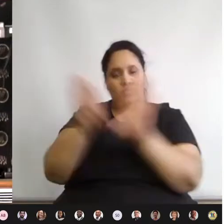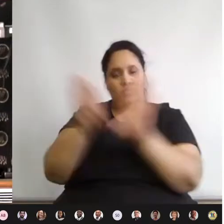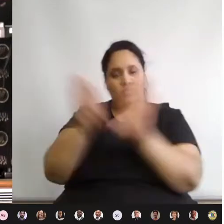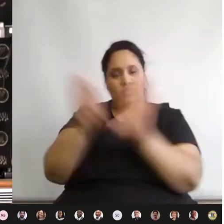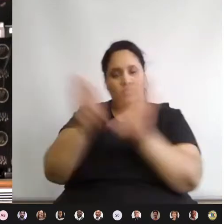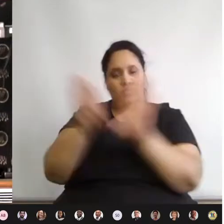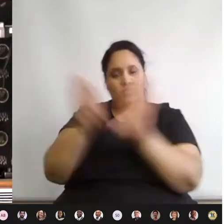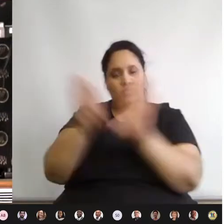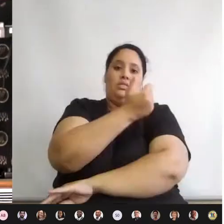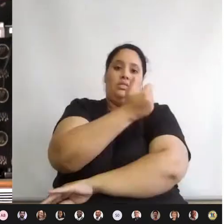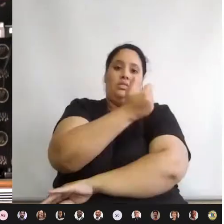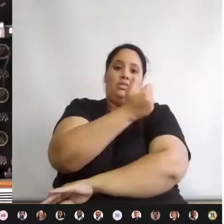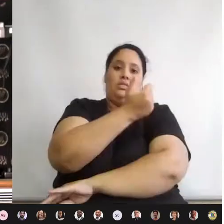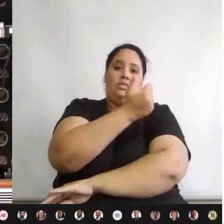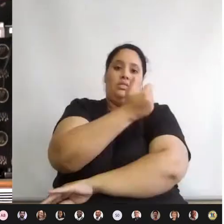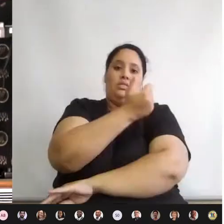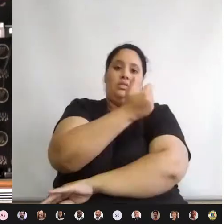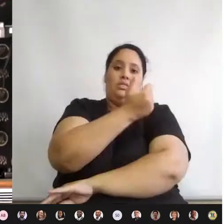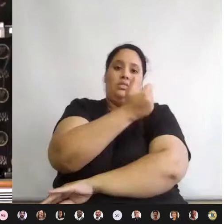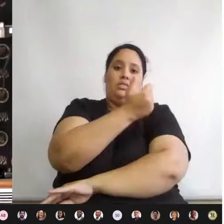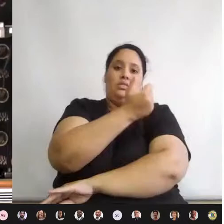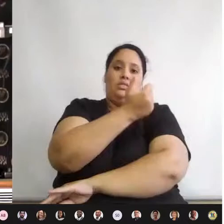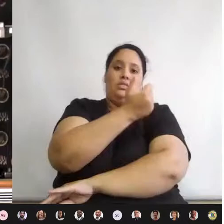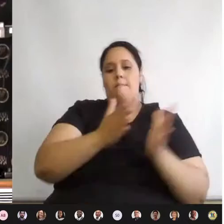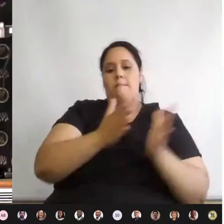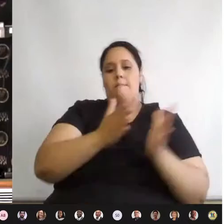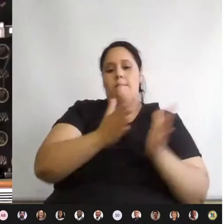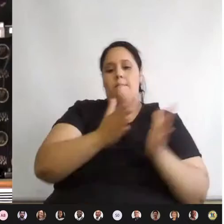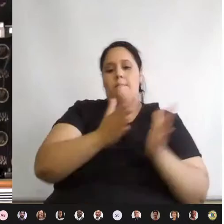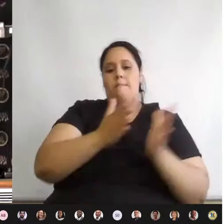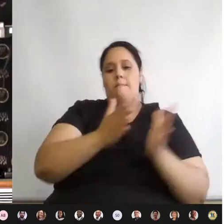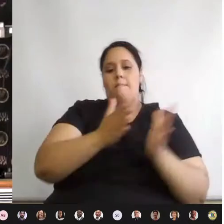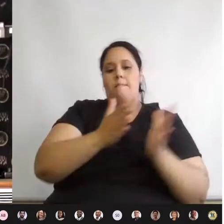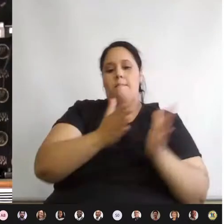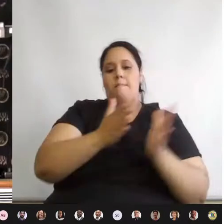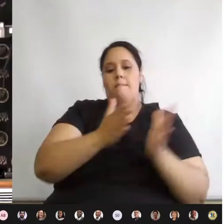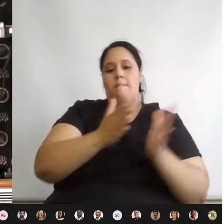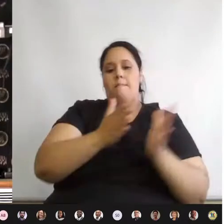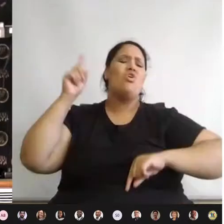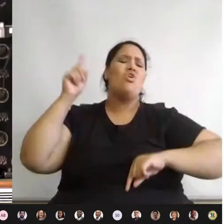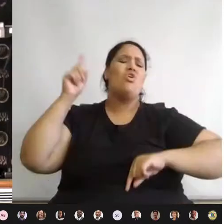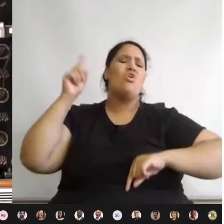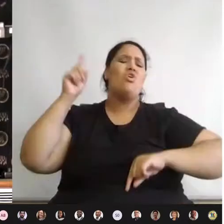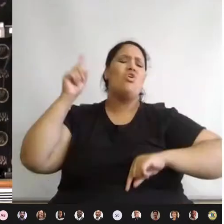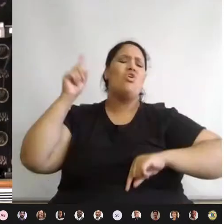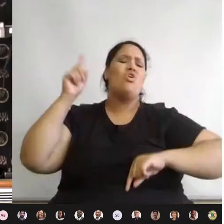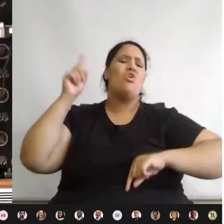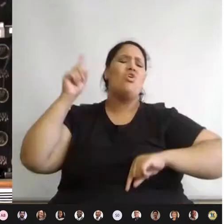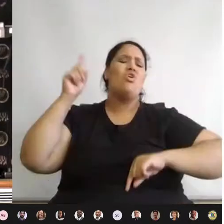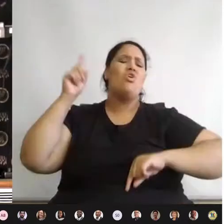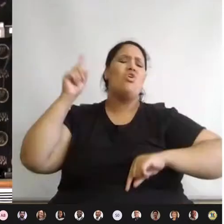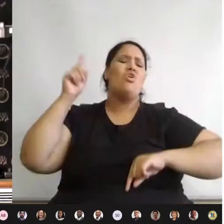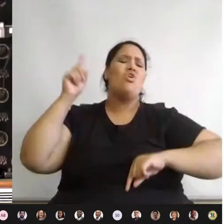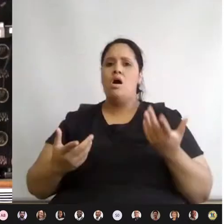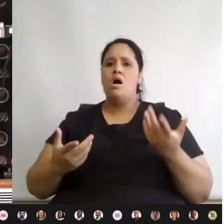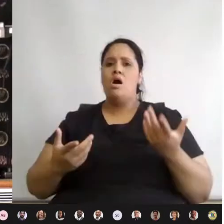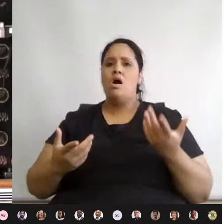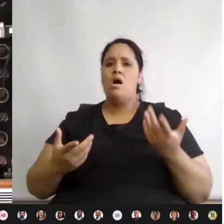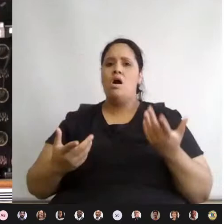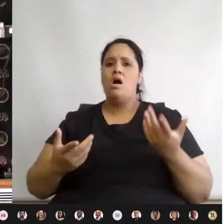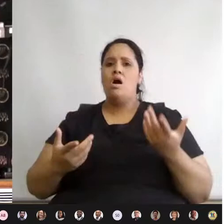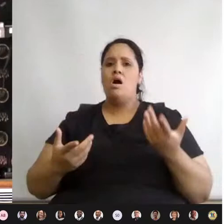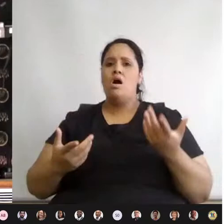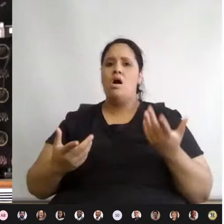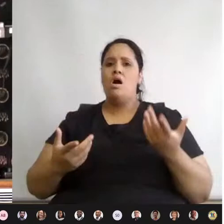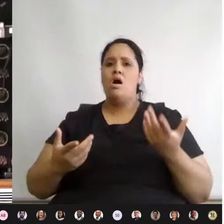vaccines or in preparation for the third wave. But we cannot have that kind of approach. We've got to make sure we